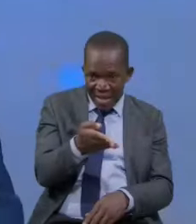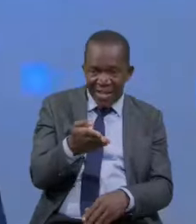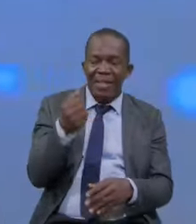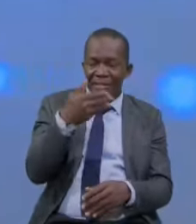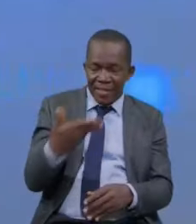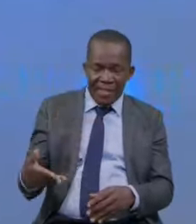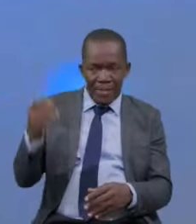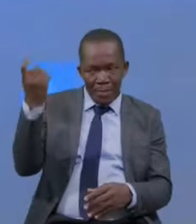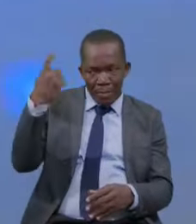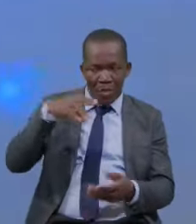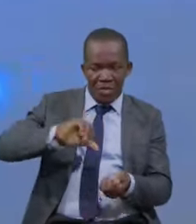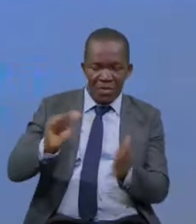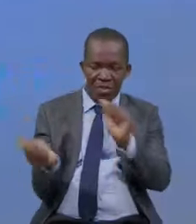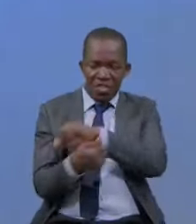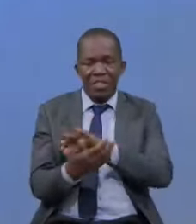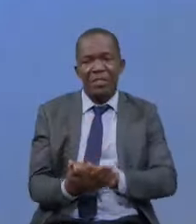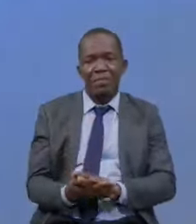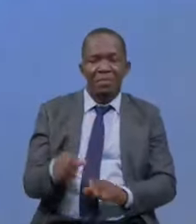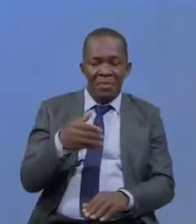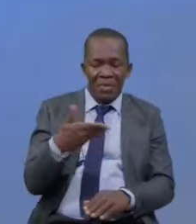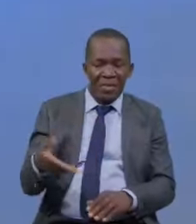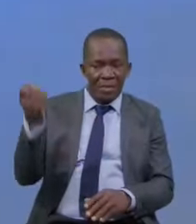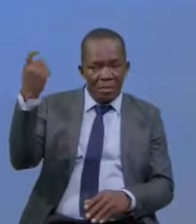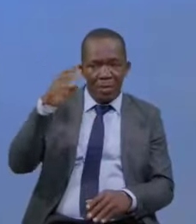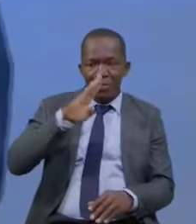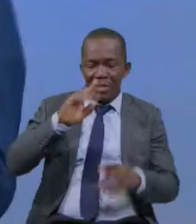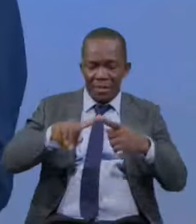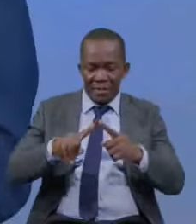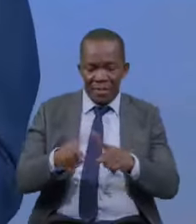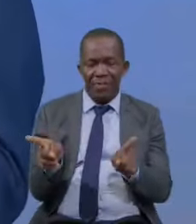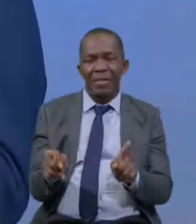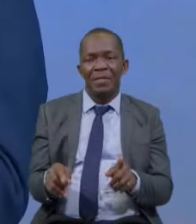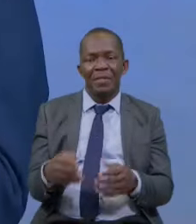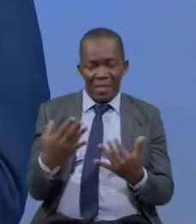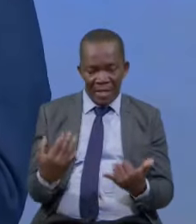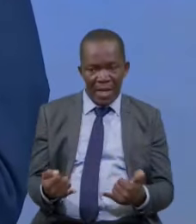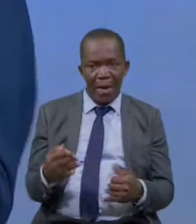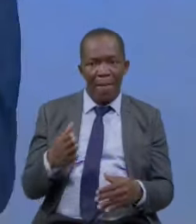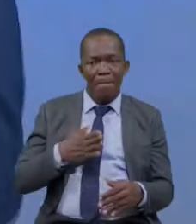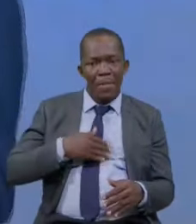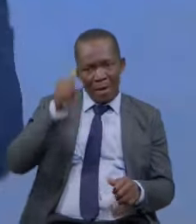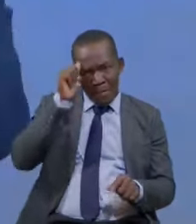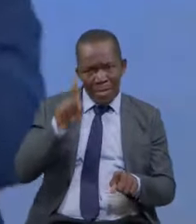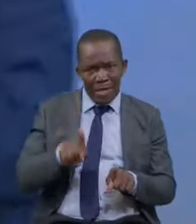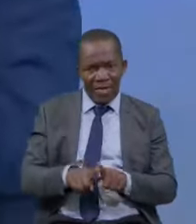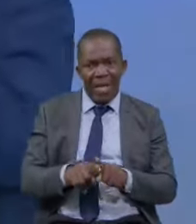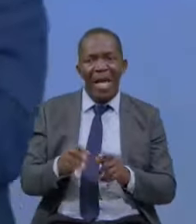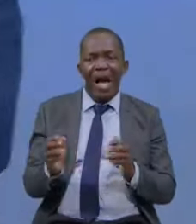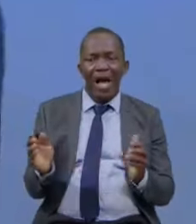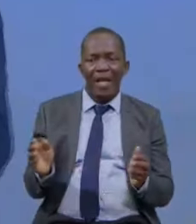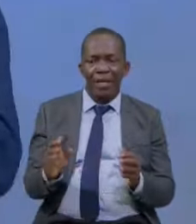now, brethren, I commend you to God and to the word of his grace, which